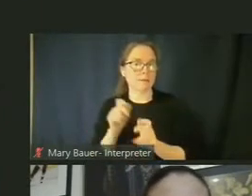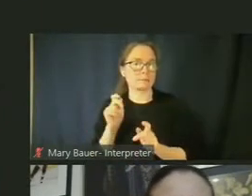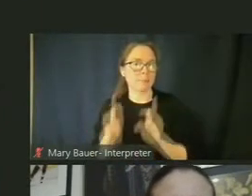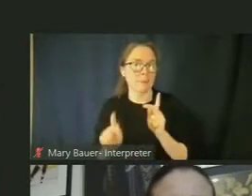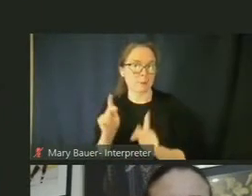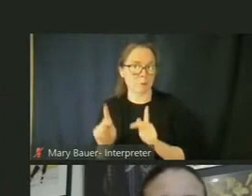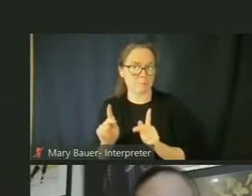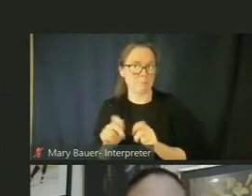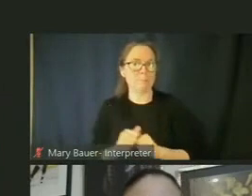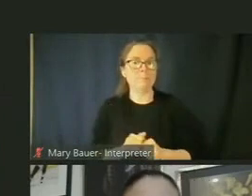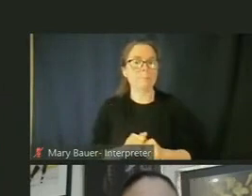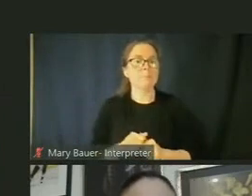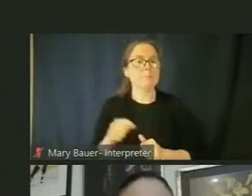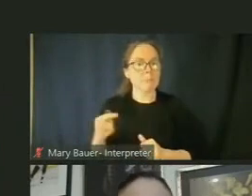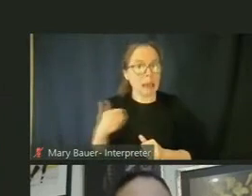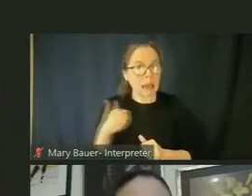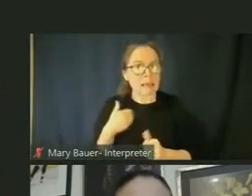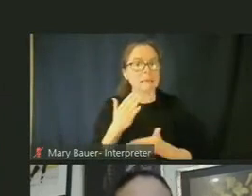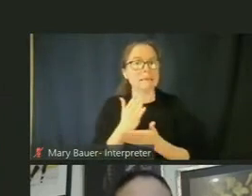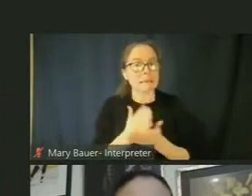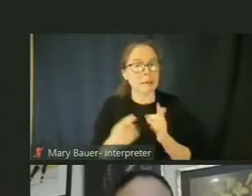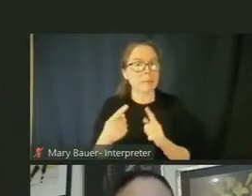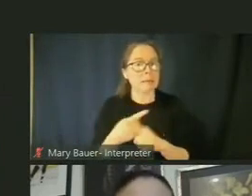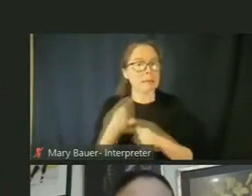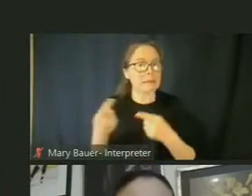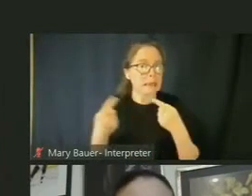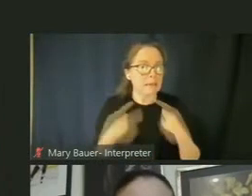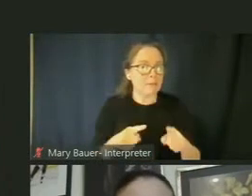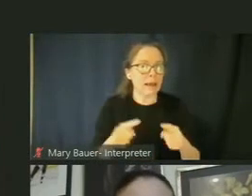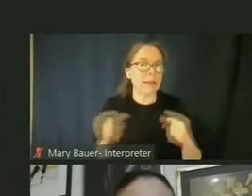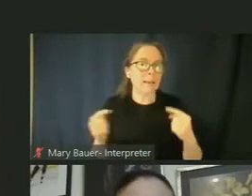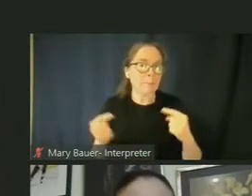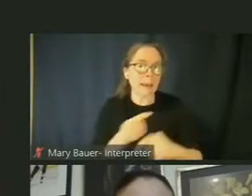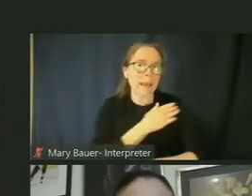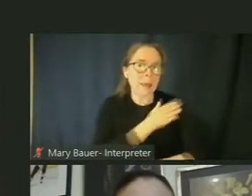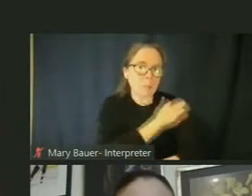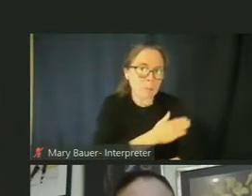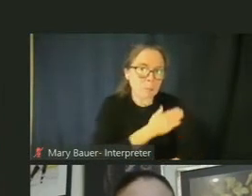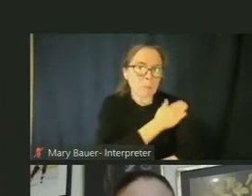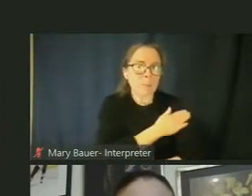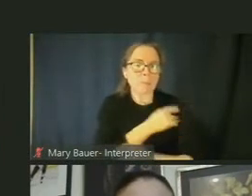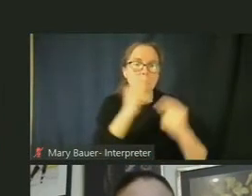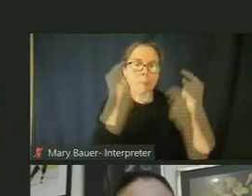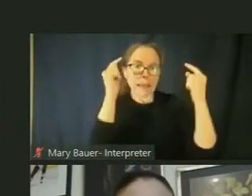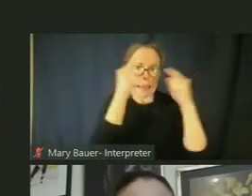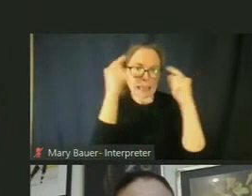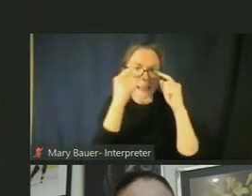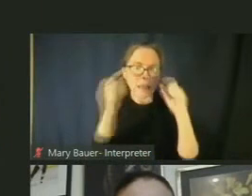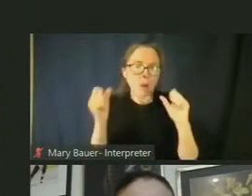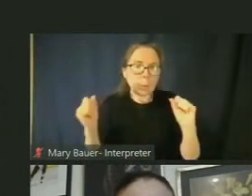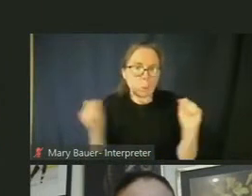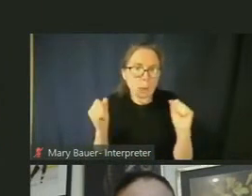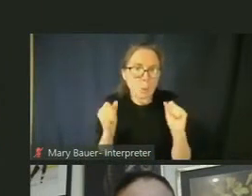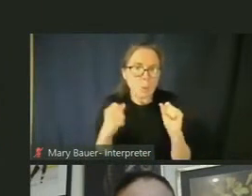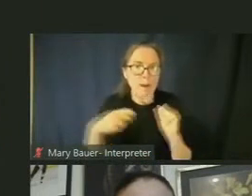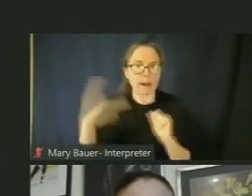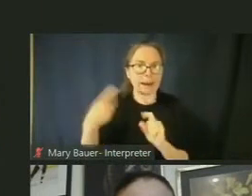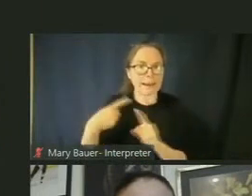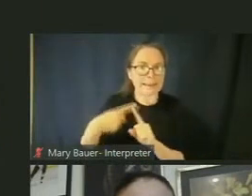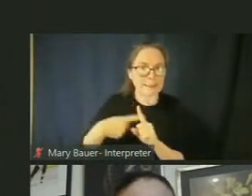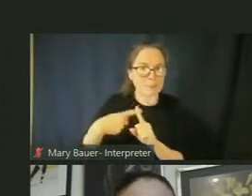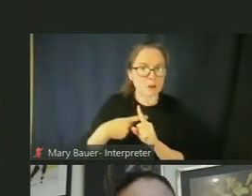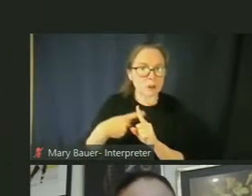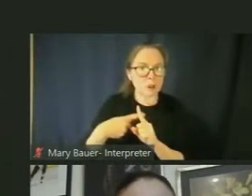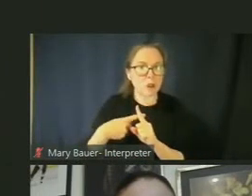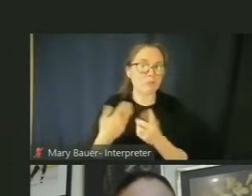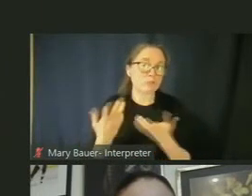does have a series of side effects, including some pain at the injection site, headache, chills, fever. I would offer that all